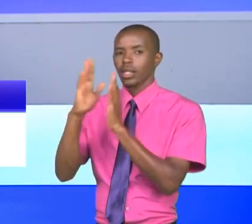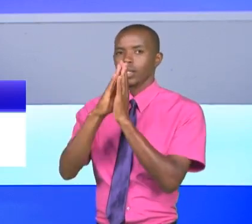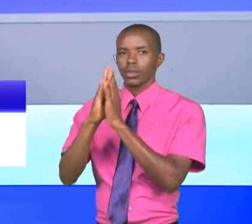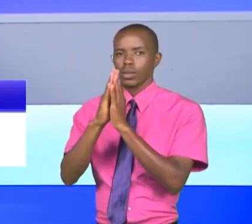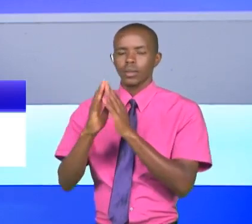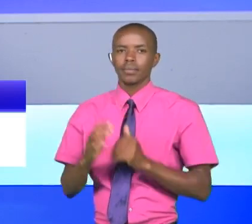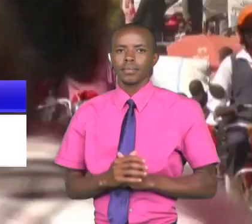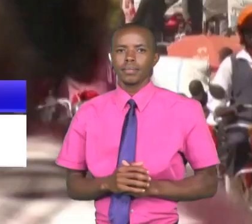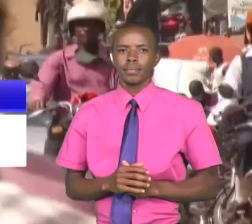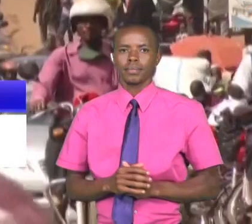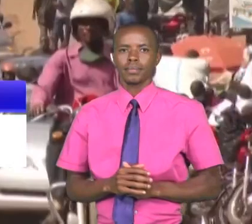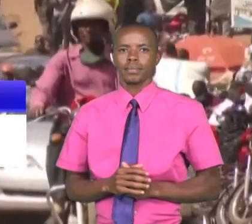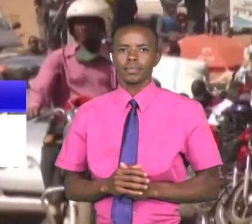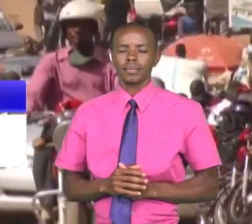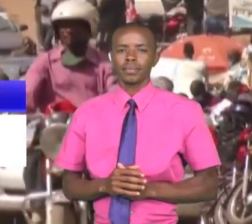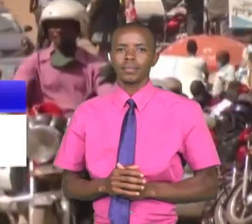a report.